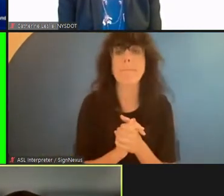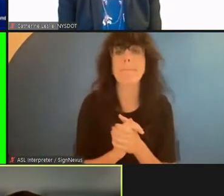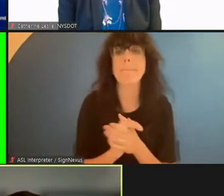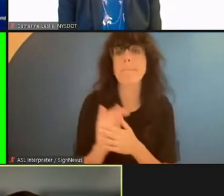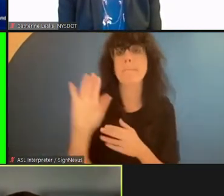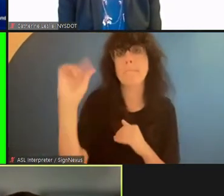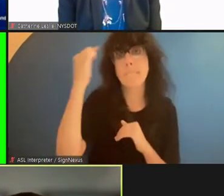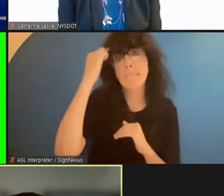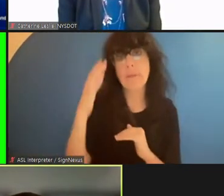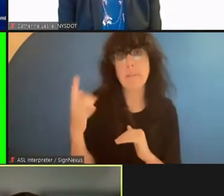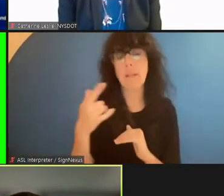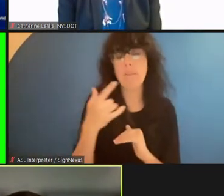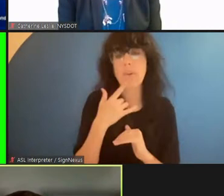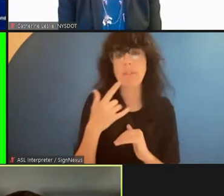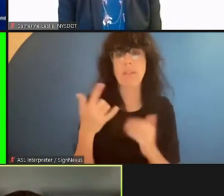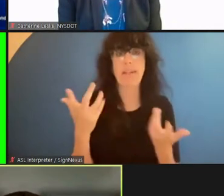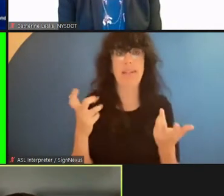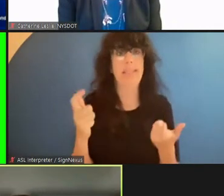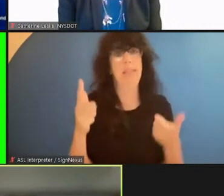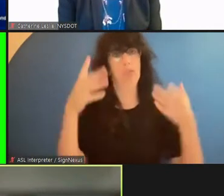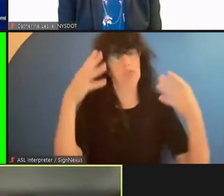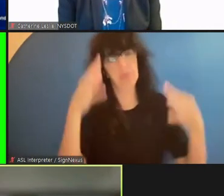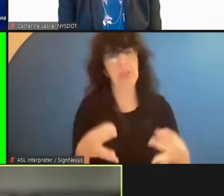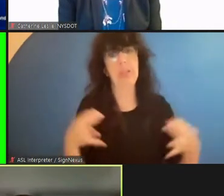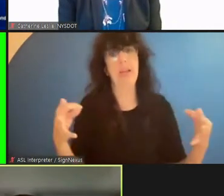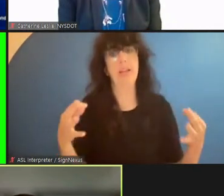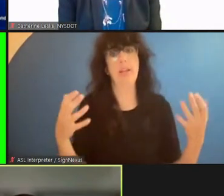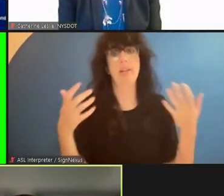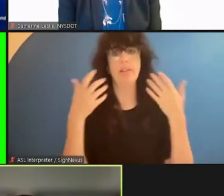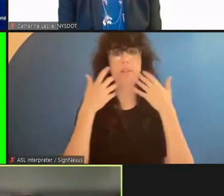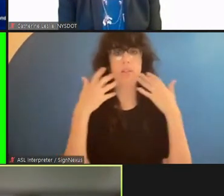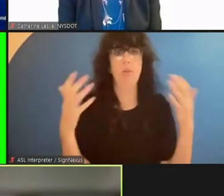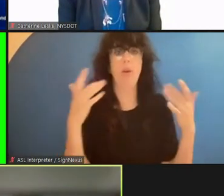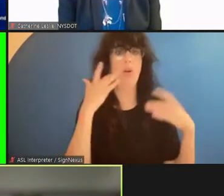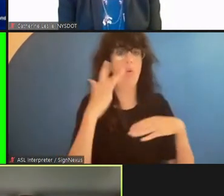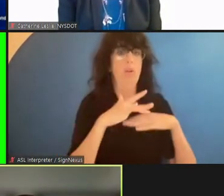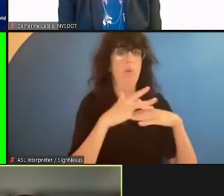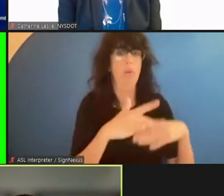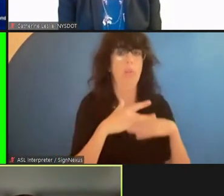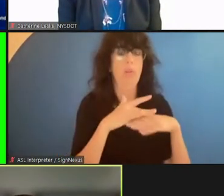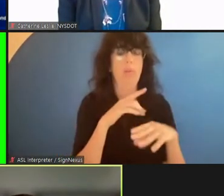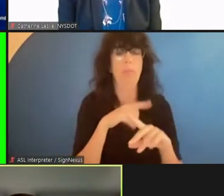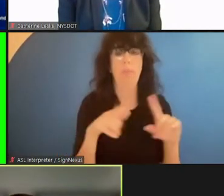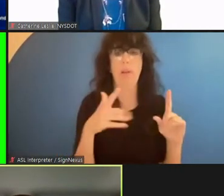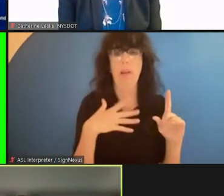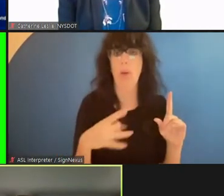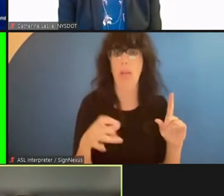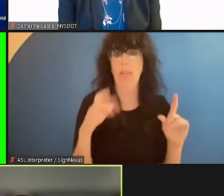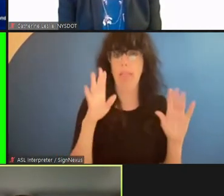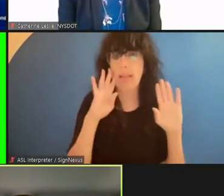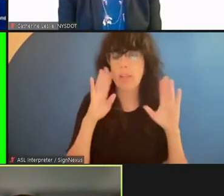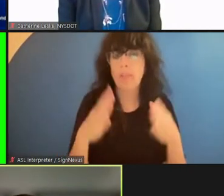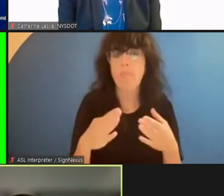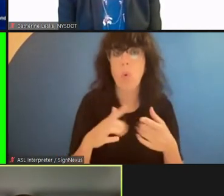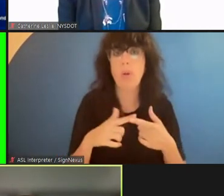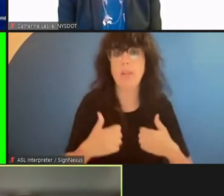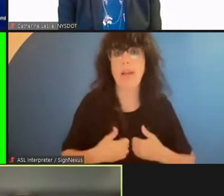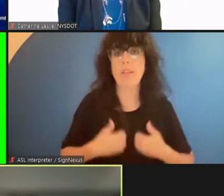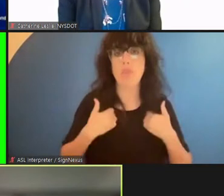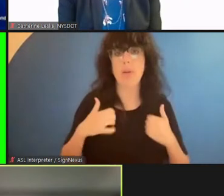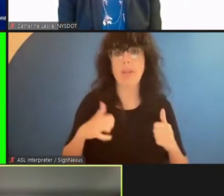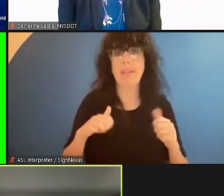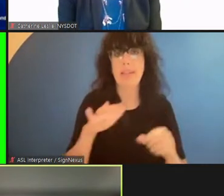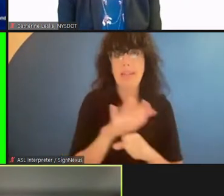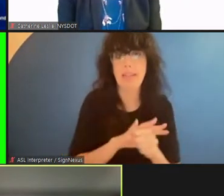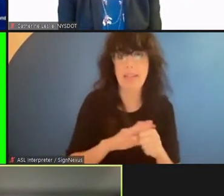said a done deal and it's a fader complete so i don't really want to dwell on that but what i would really like to focus as a resident of the district i live